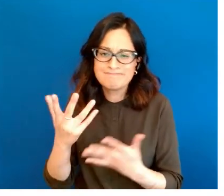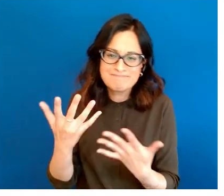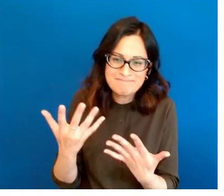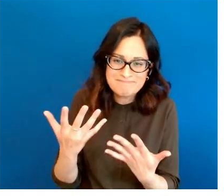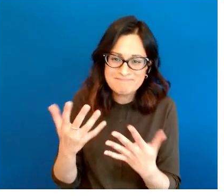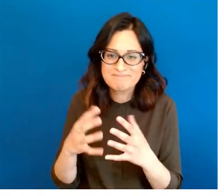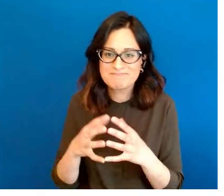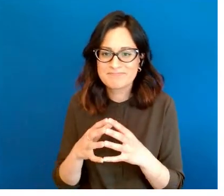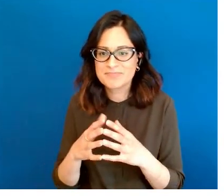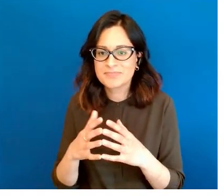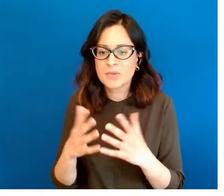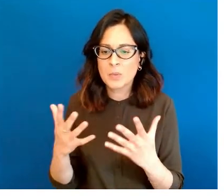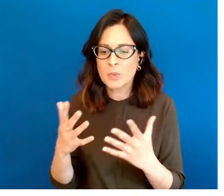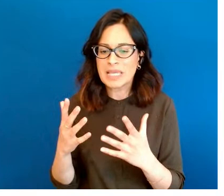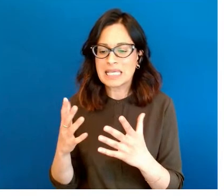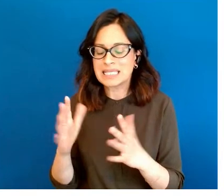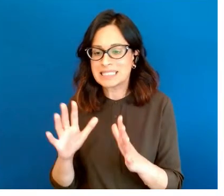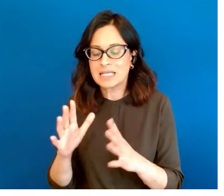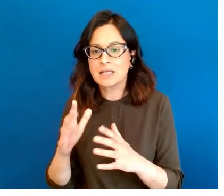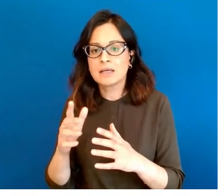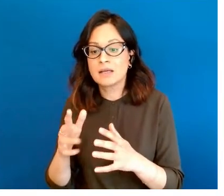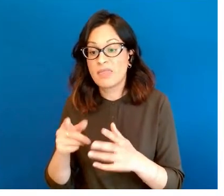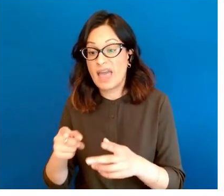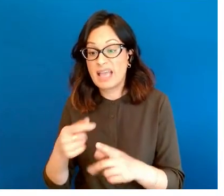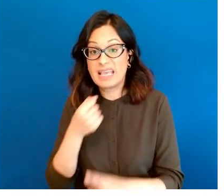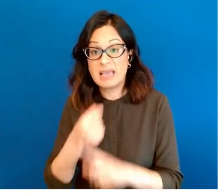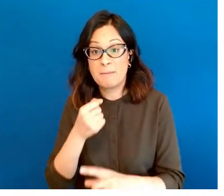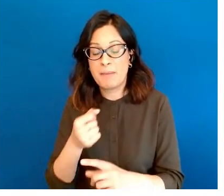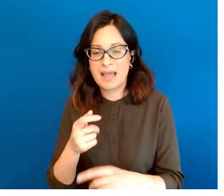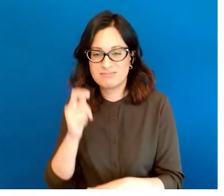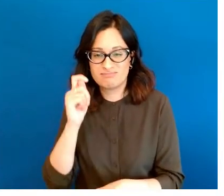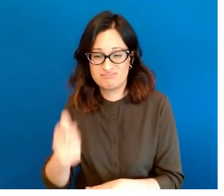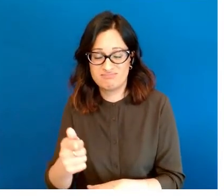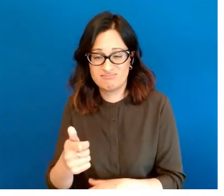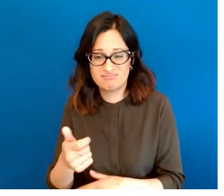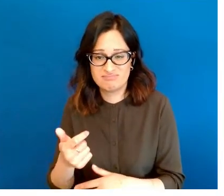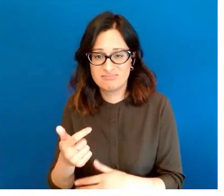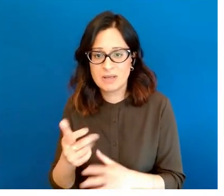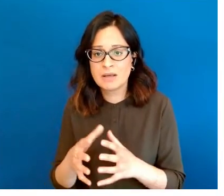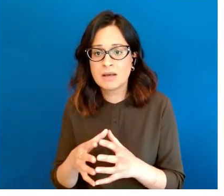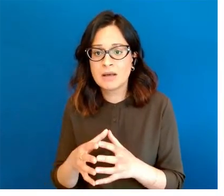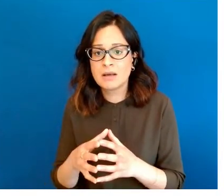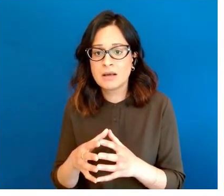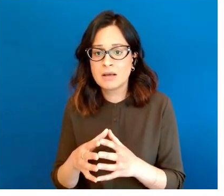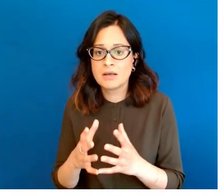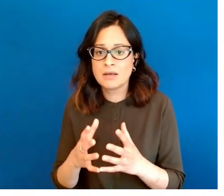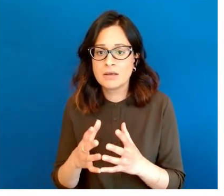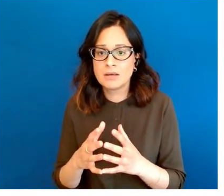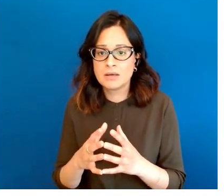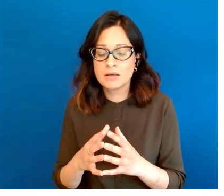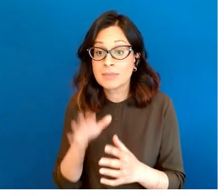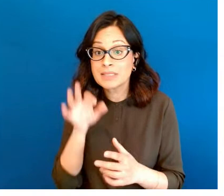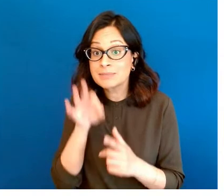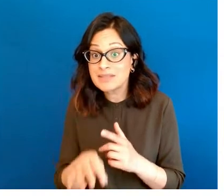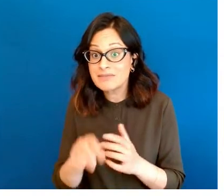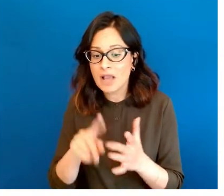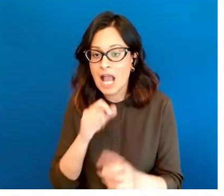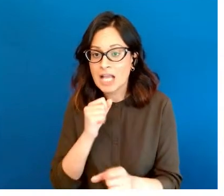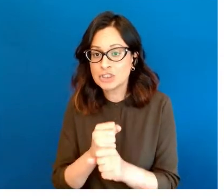work around that. They don't actually have a massive impact on that either. But from a point of view of specific IgE, there's no effect.